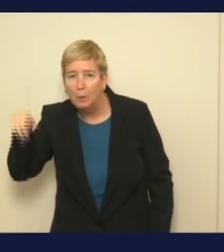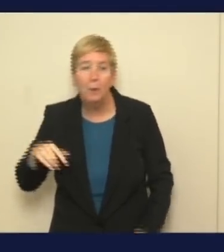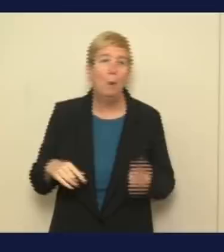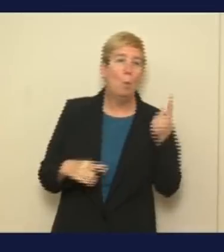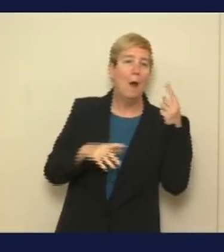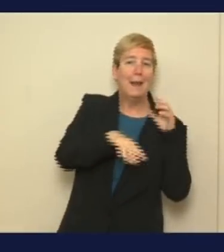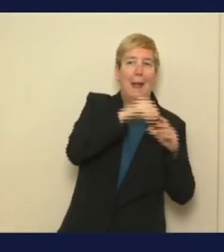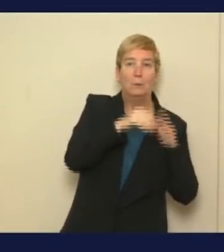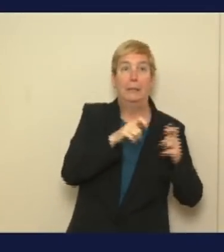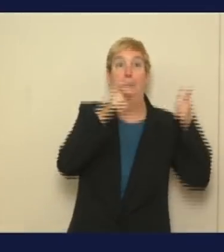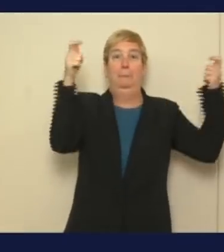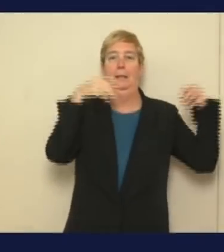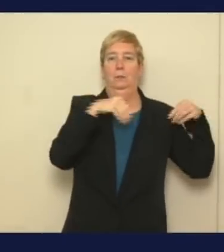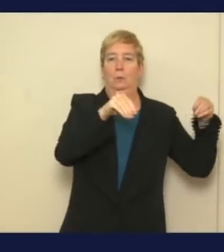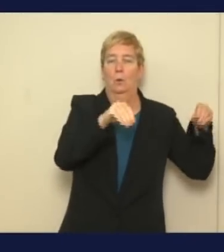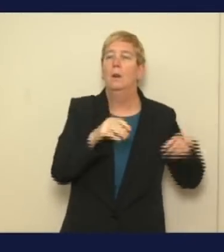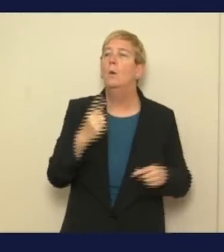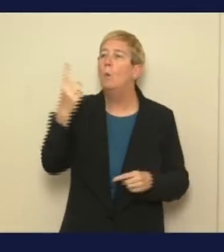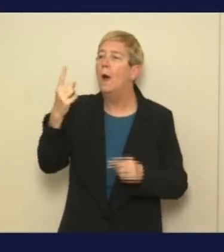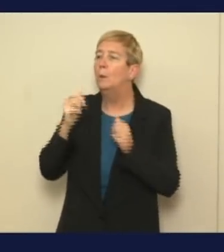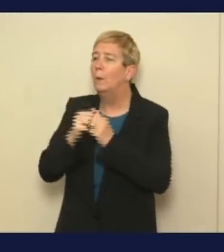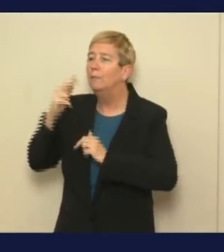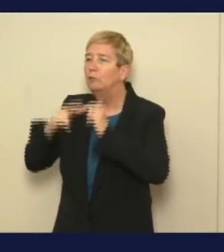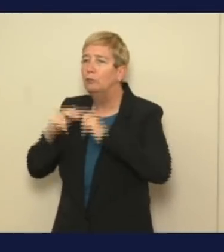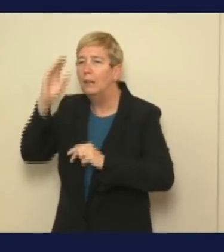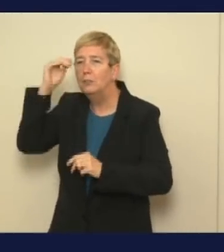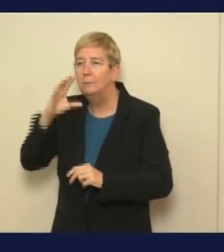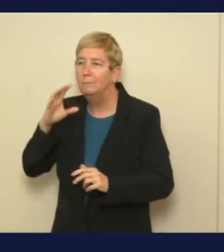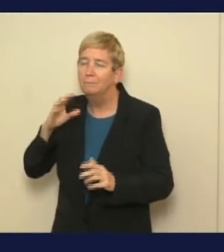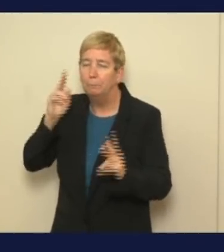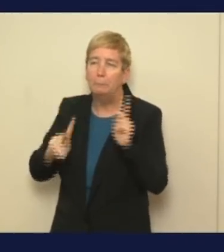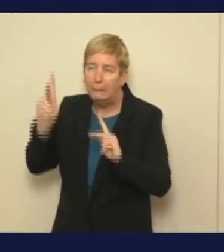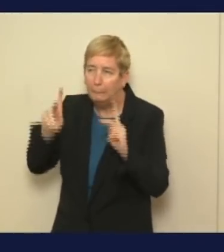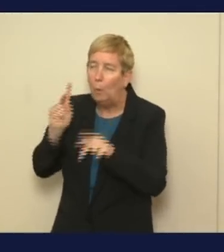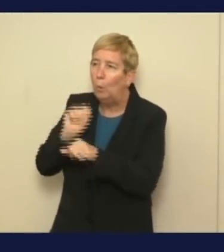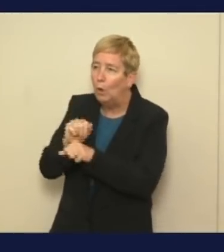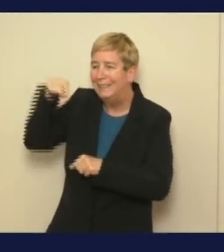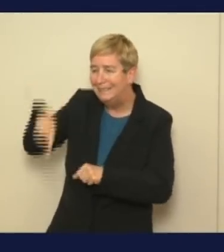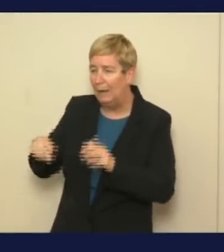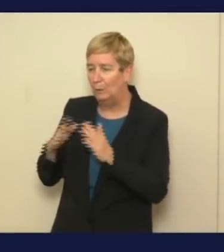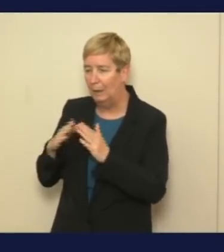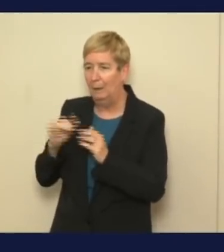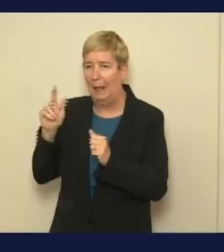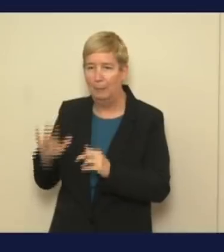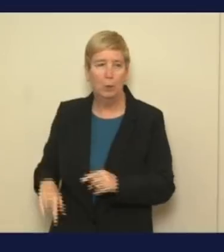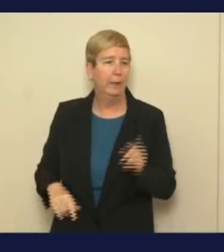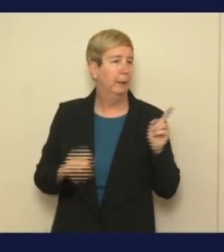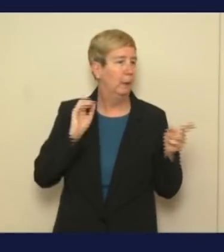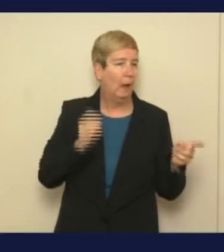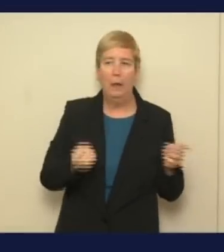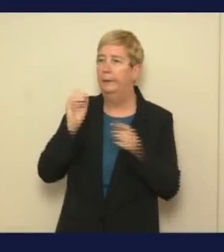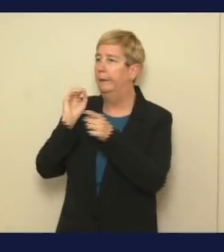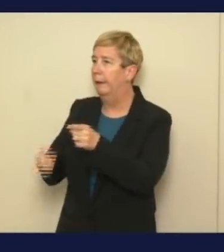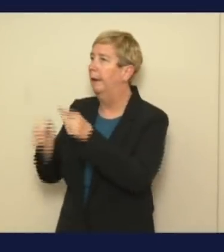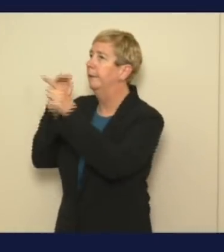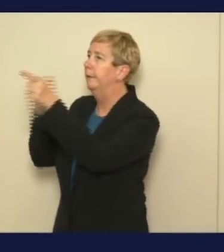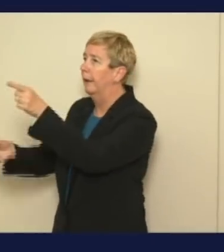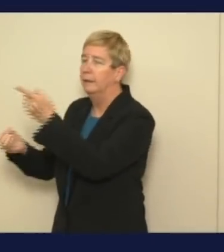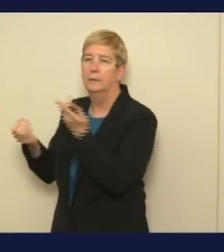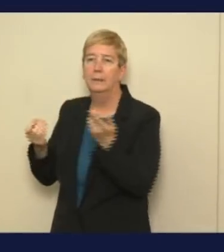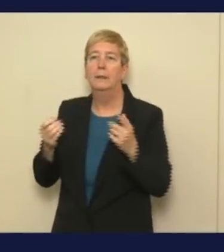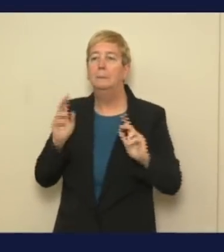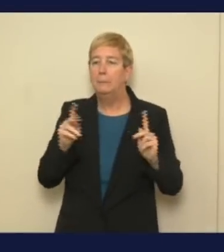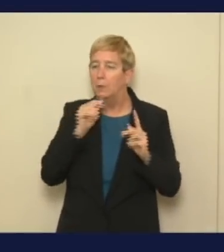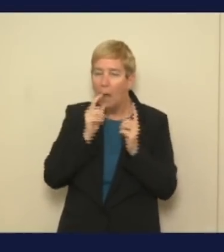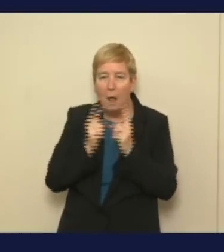store, and one with construction workers near downtown Albuquerque. No masks. People are not 6 feet apart. They